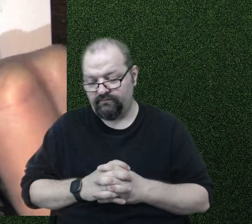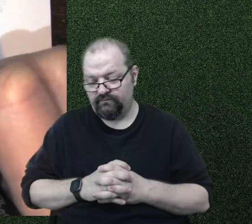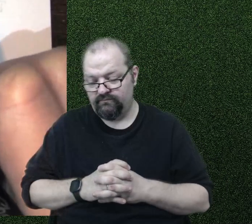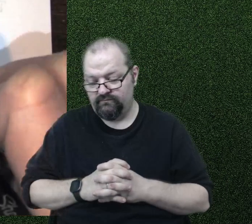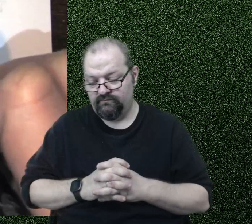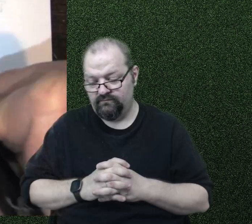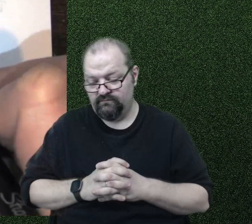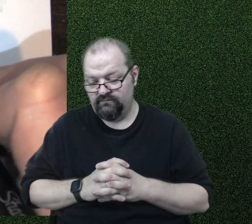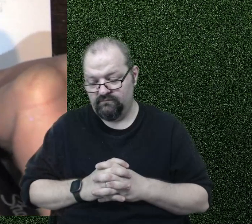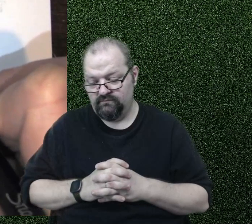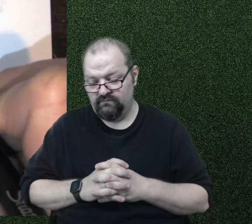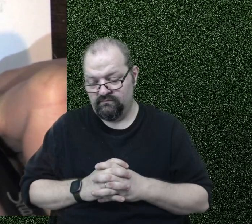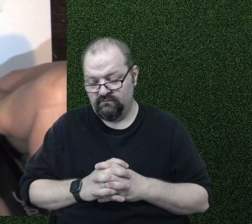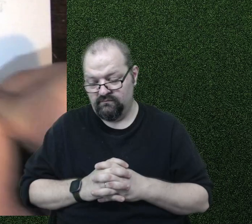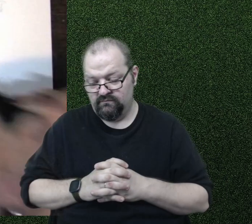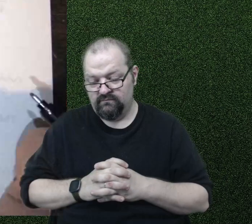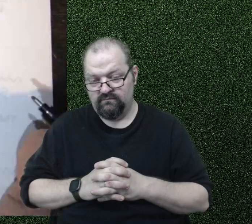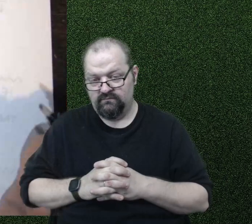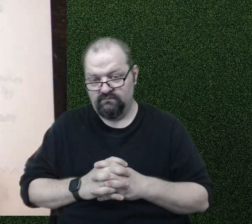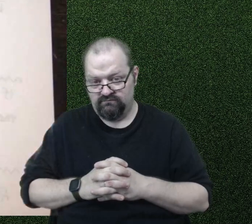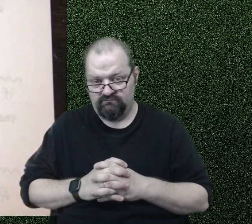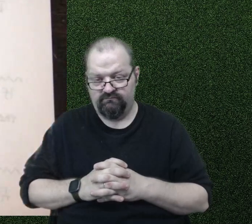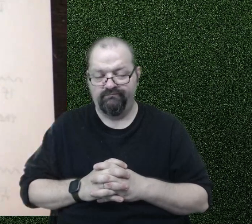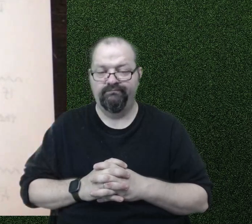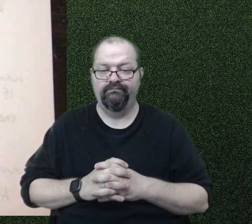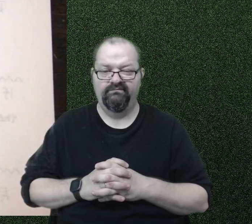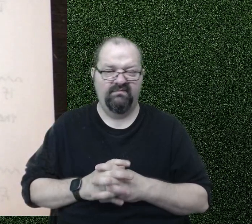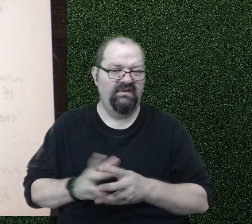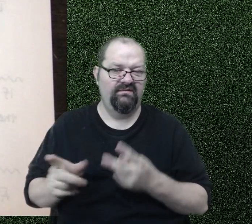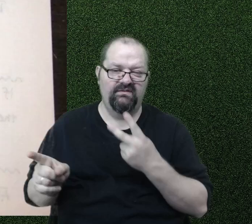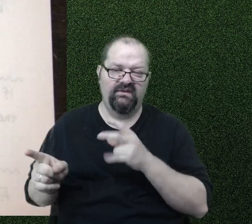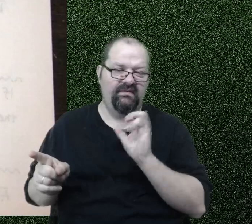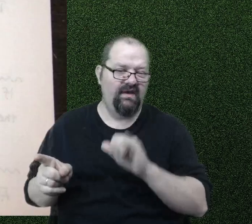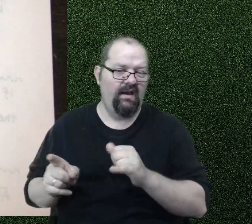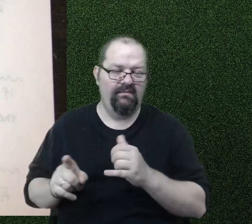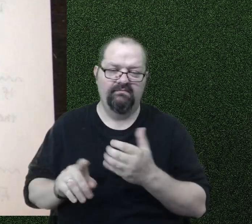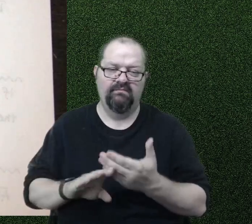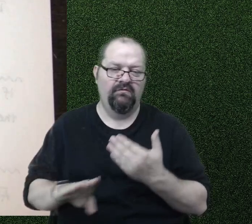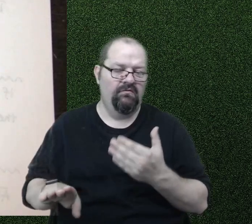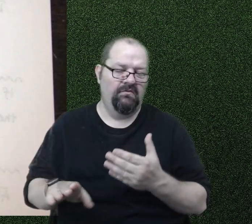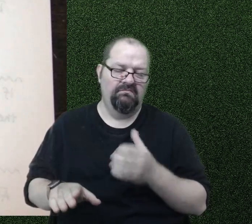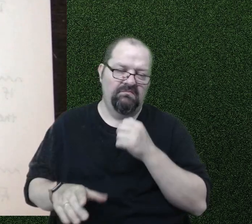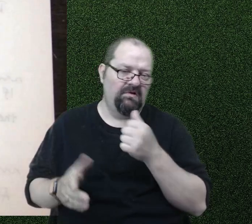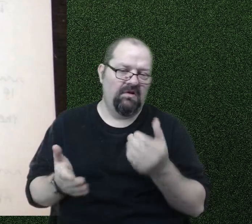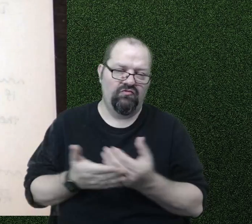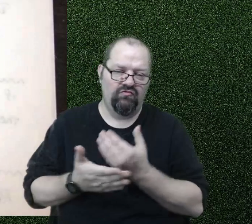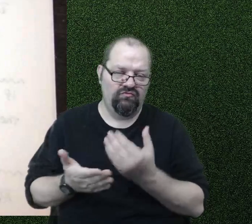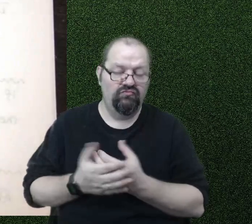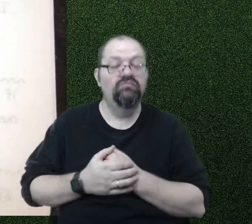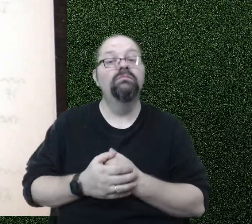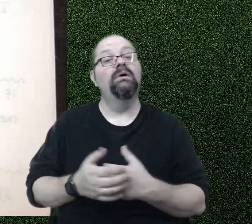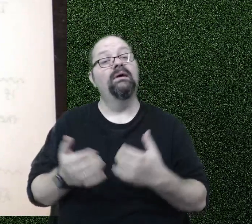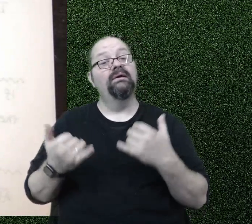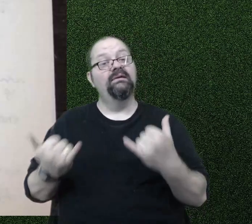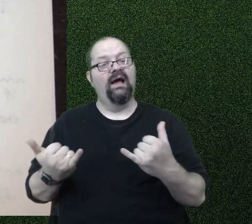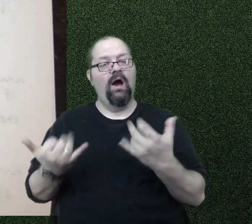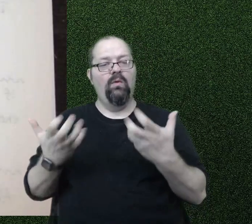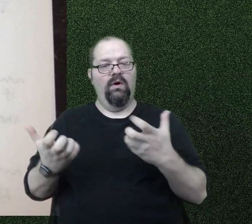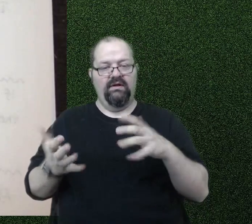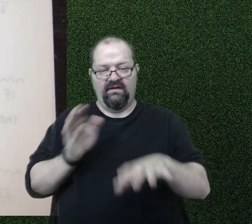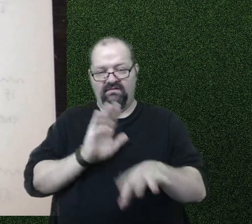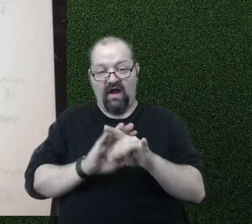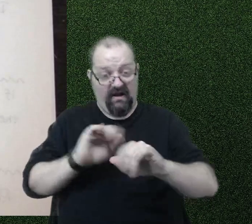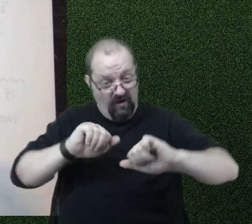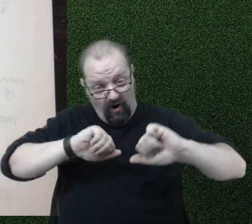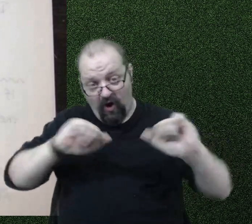If you've had Physics 1, you've seen this before, no big deal. All right. So I need to find all of the forces that are acting